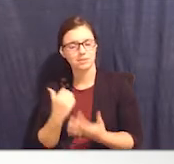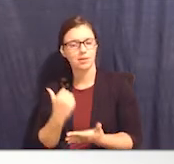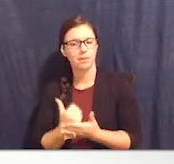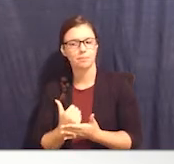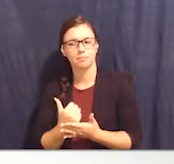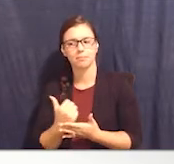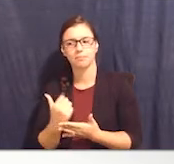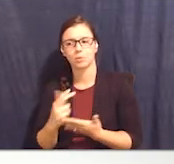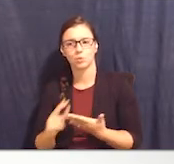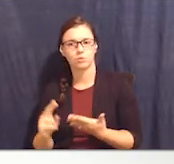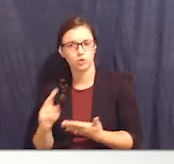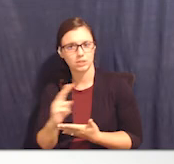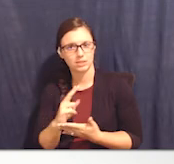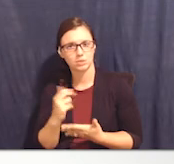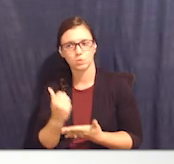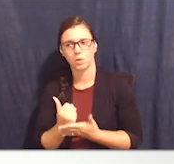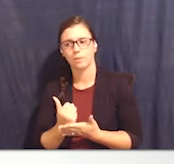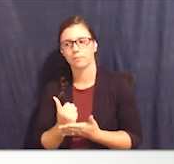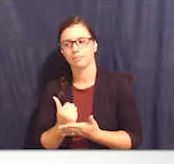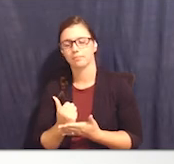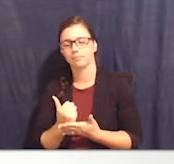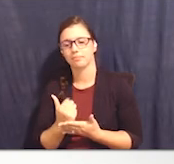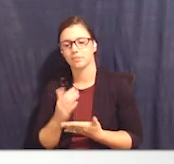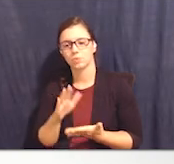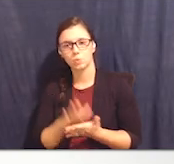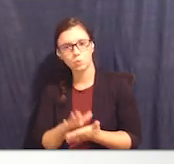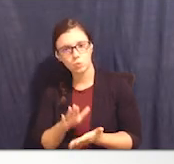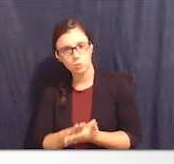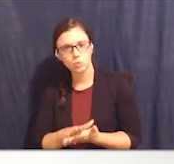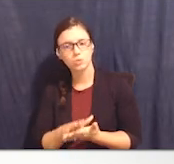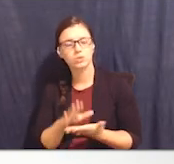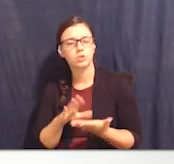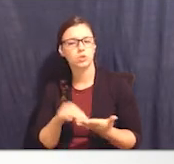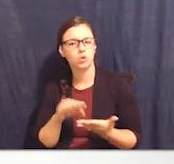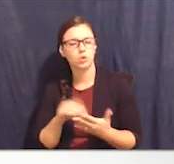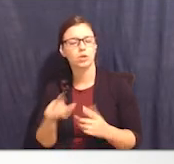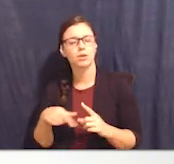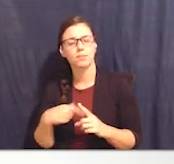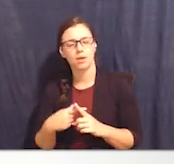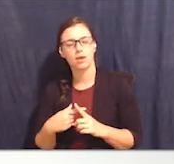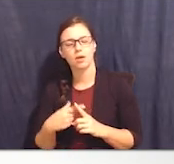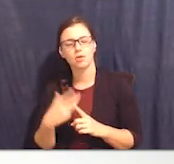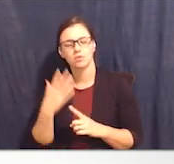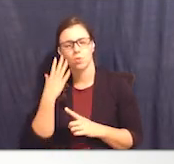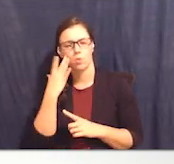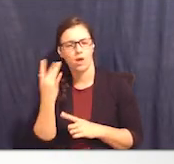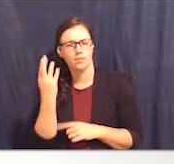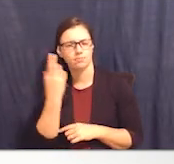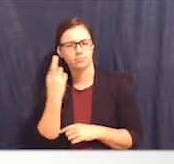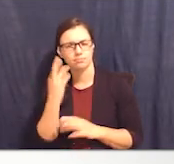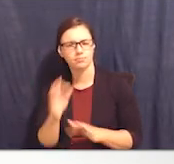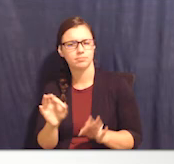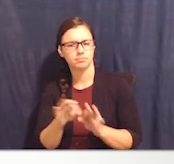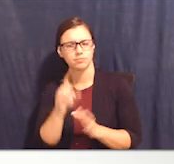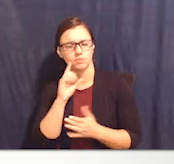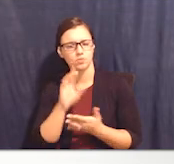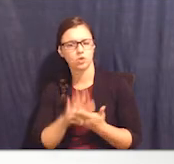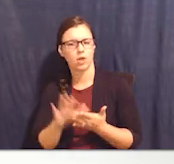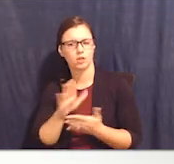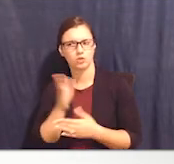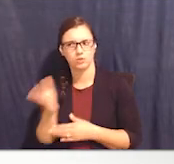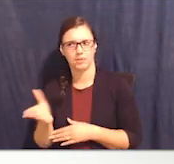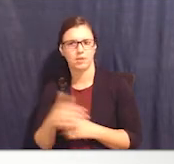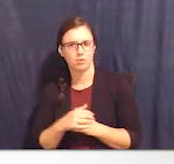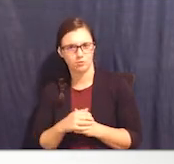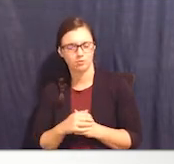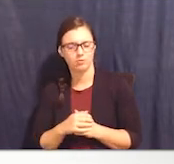presented a lot virtually, we've recorded those presentations because there's a lot of facets to what we're doing. And I know there